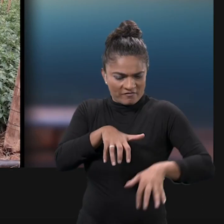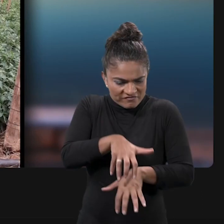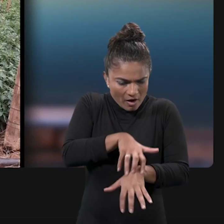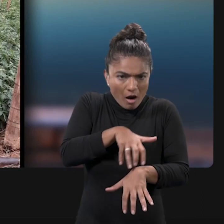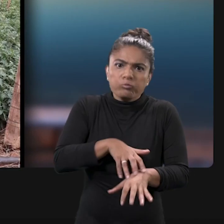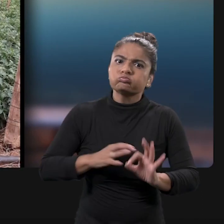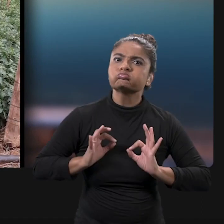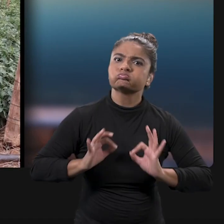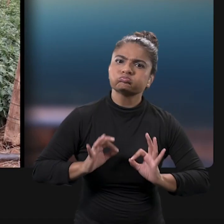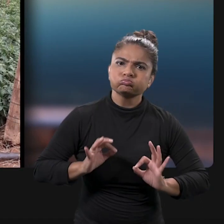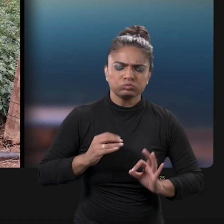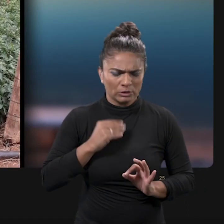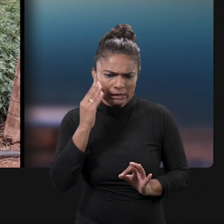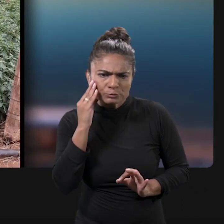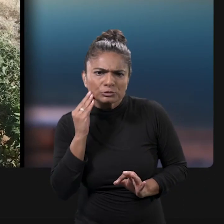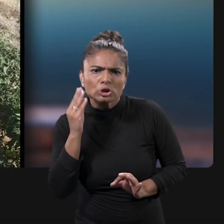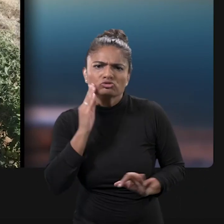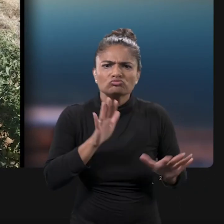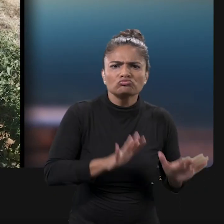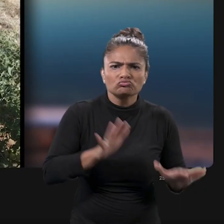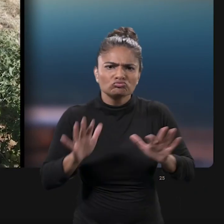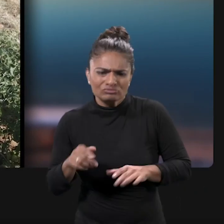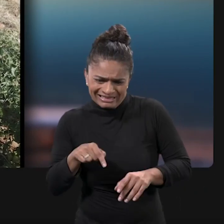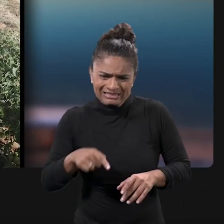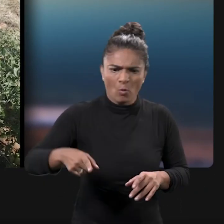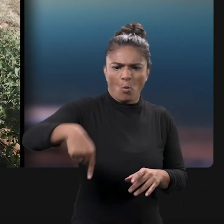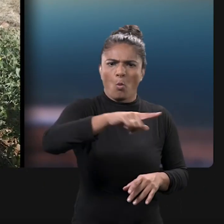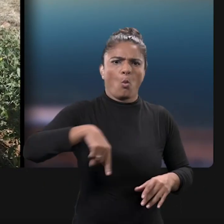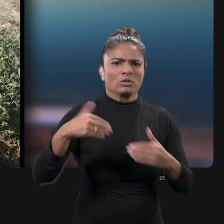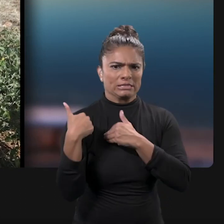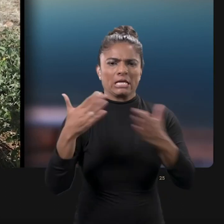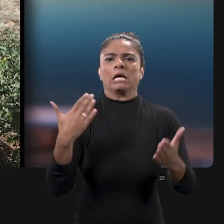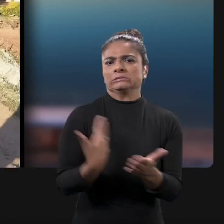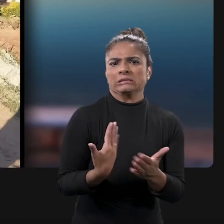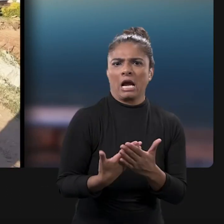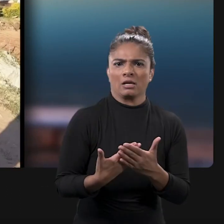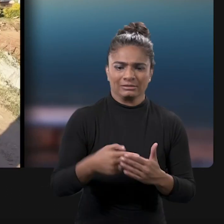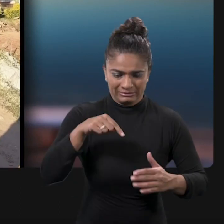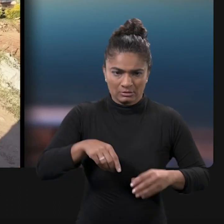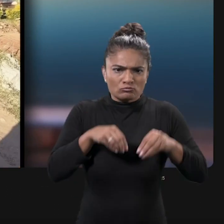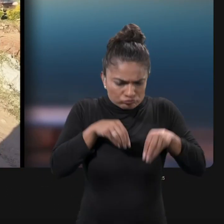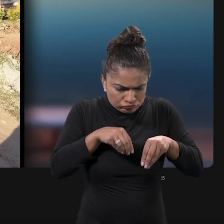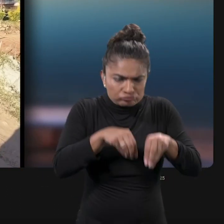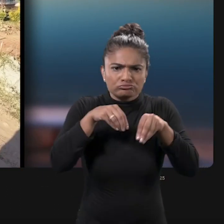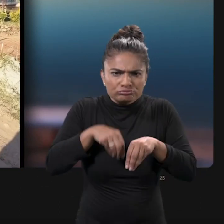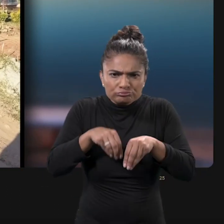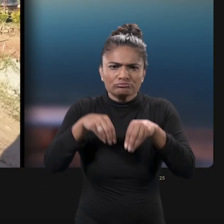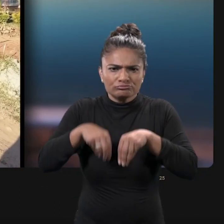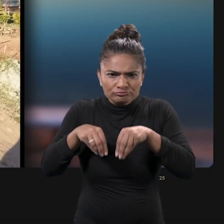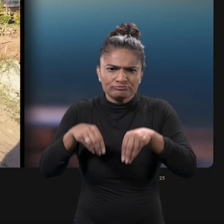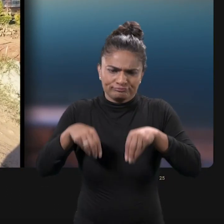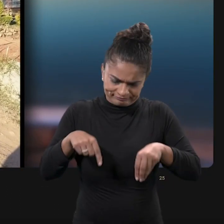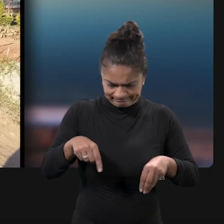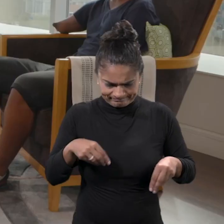great. Very humbling experience. I mean, I think it's basically where anybody could start. But yeah, that's where I decided to start. That's the